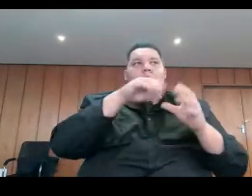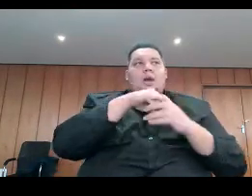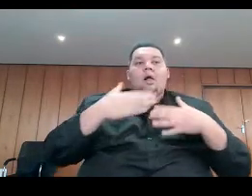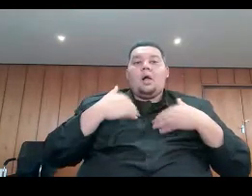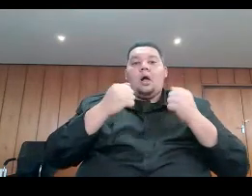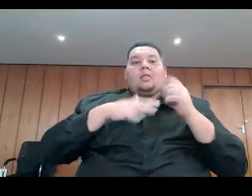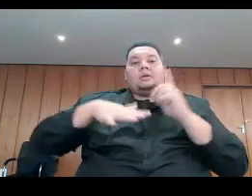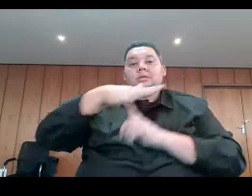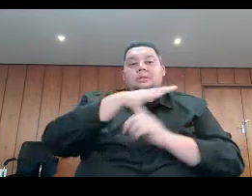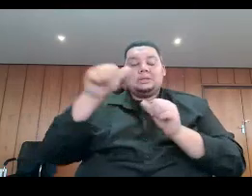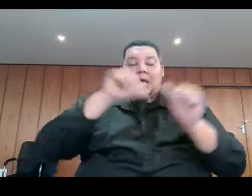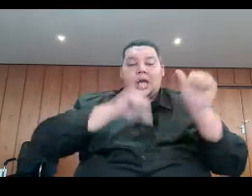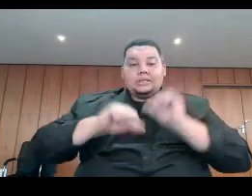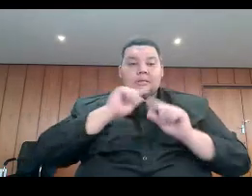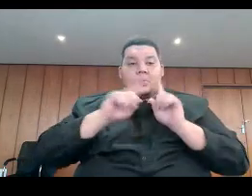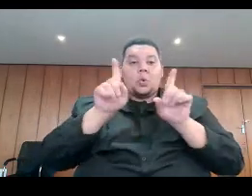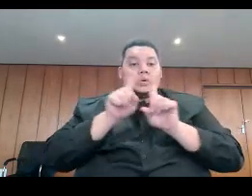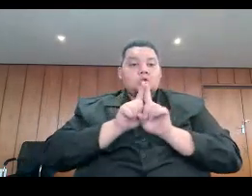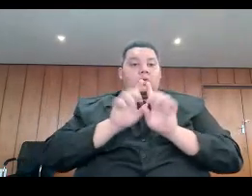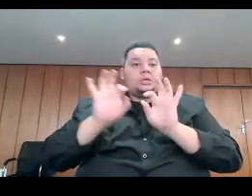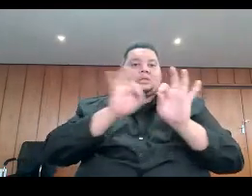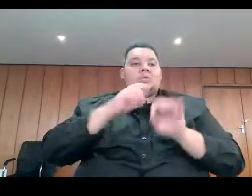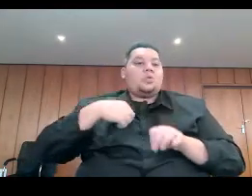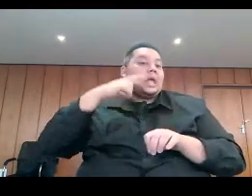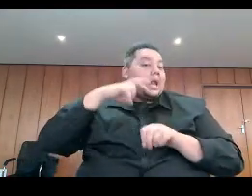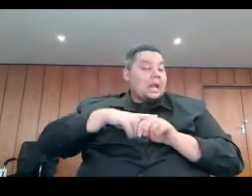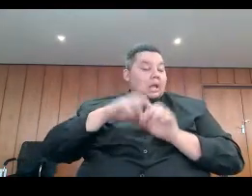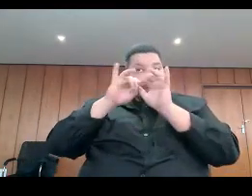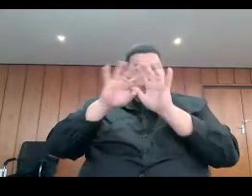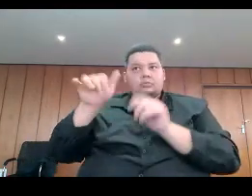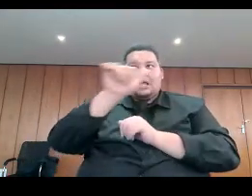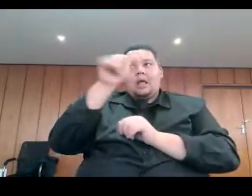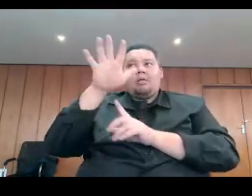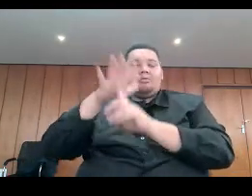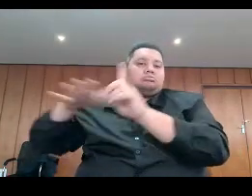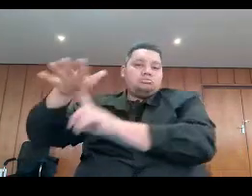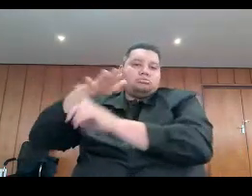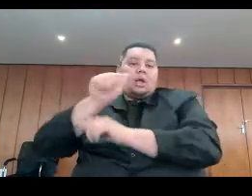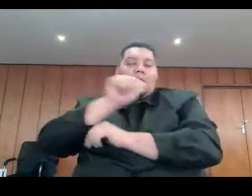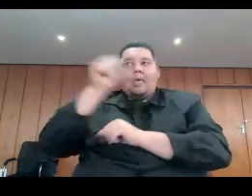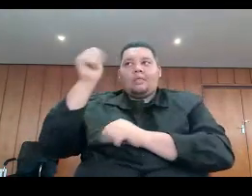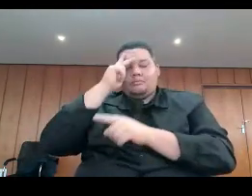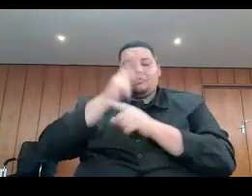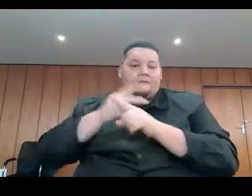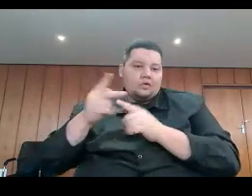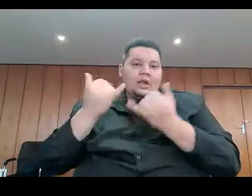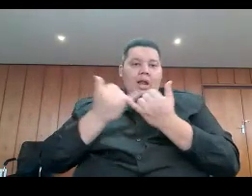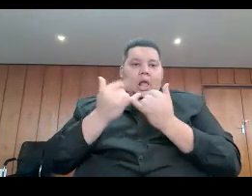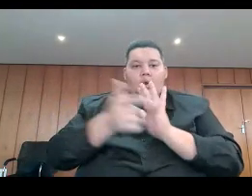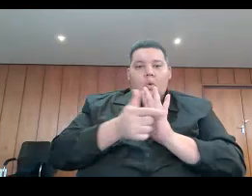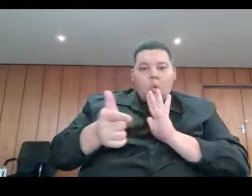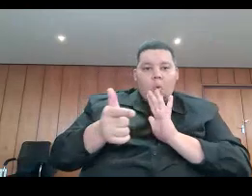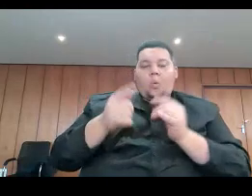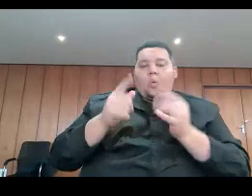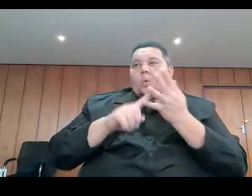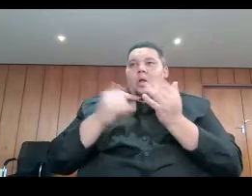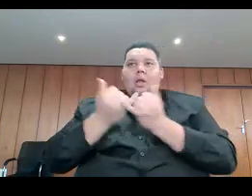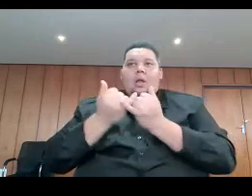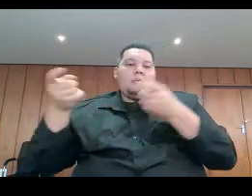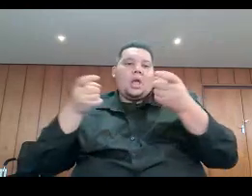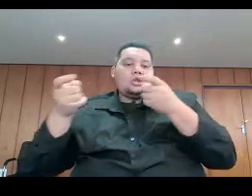is also something that we should be exporting into other fields, other professions like law, like